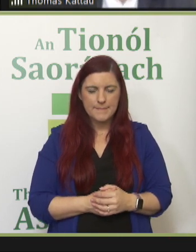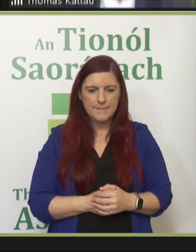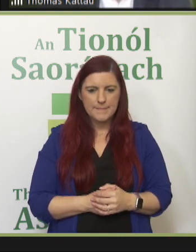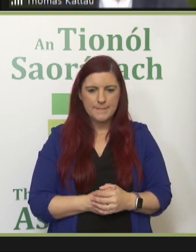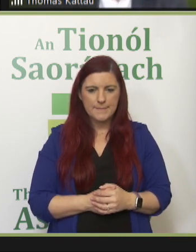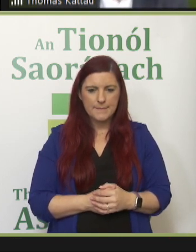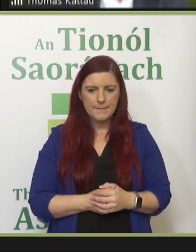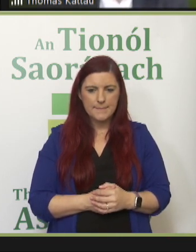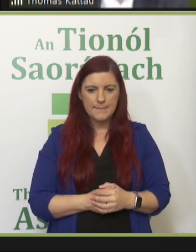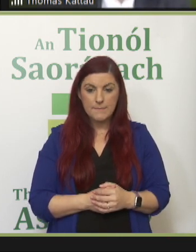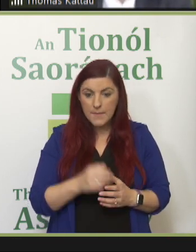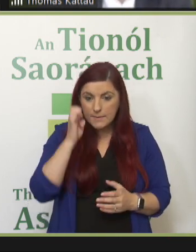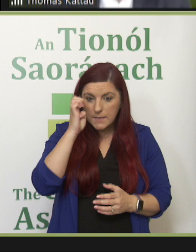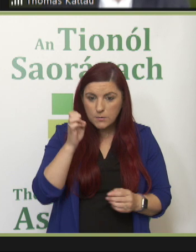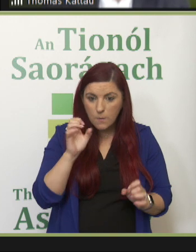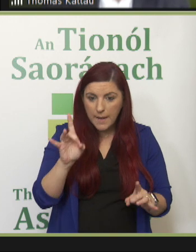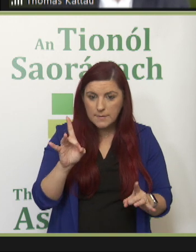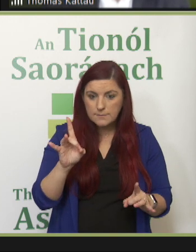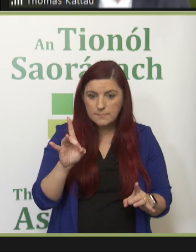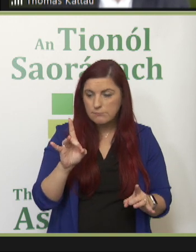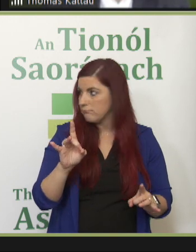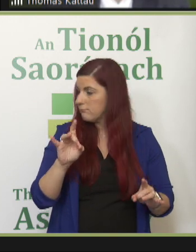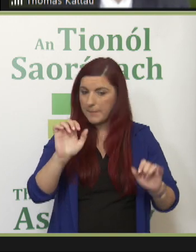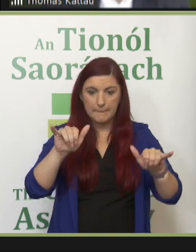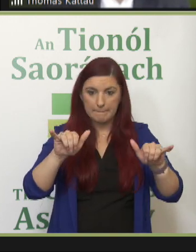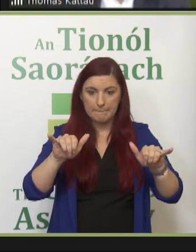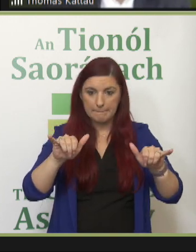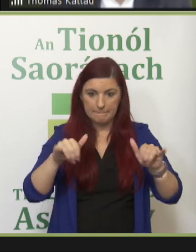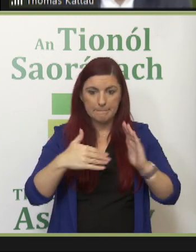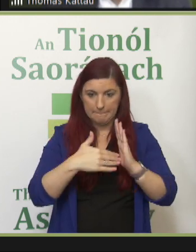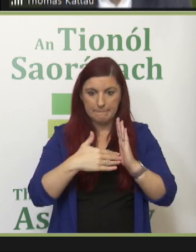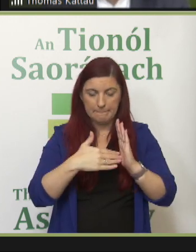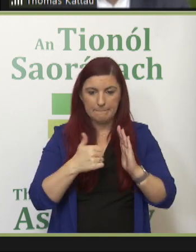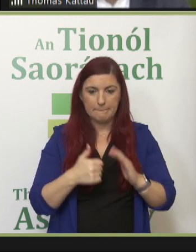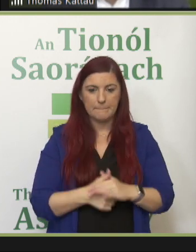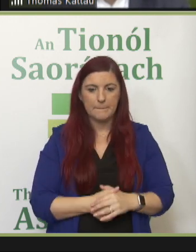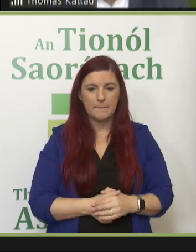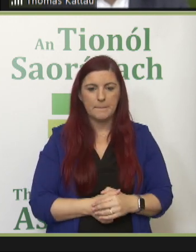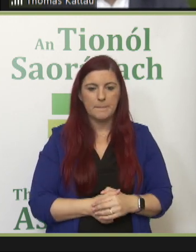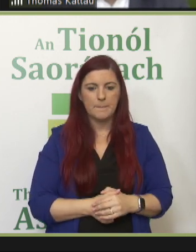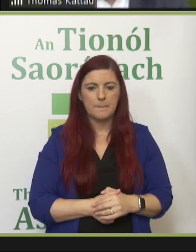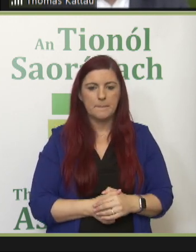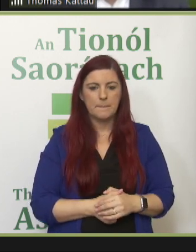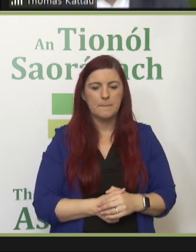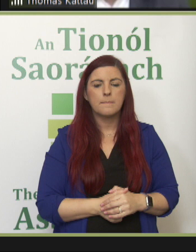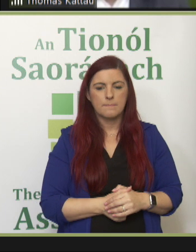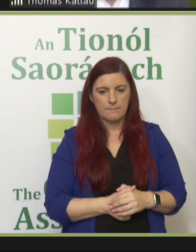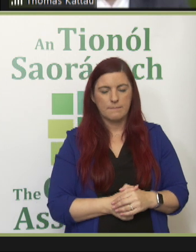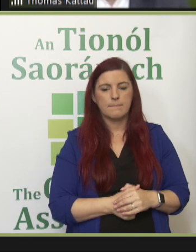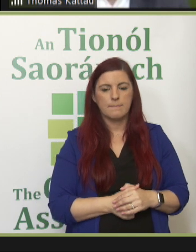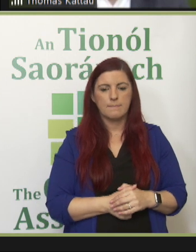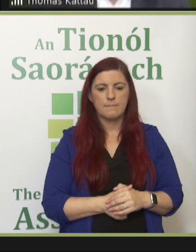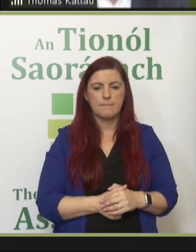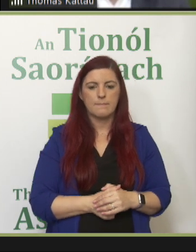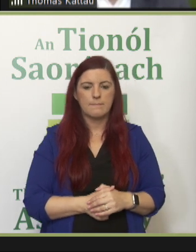I do expect this is working. Can I have a confirmation? That's good. Yeah, you can go. Yeah, you can go into kind of slide slide screen mode. Working? If you can go